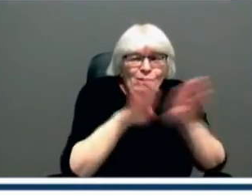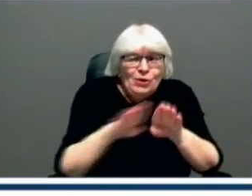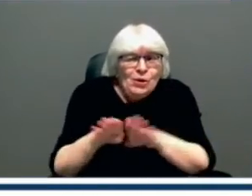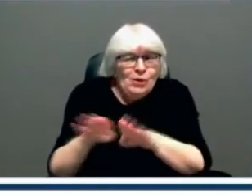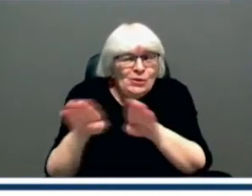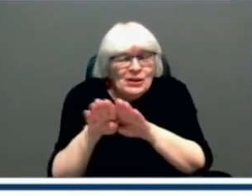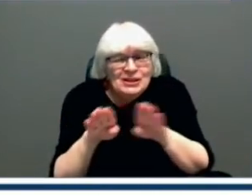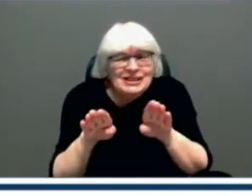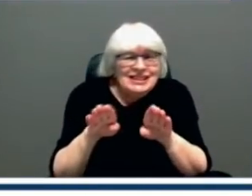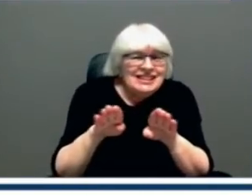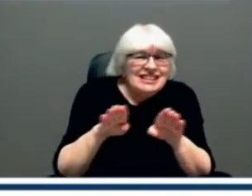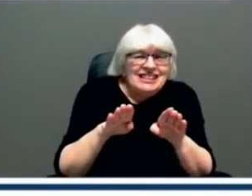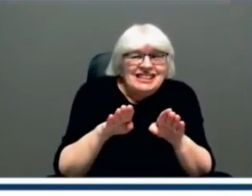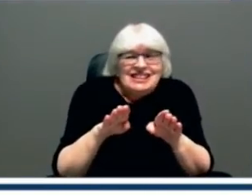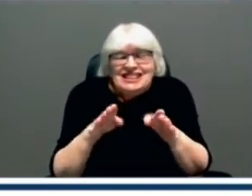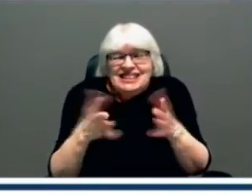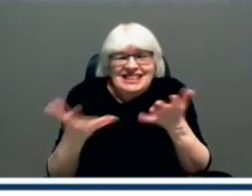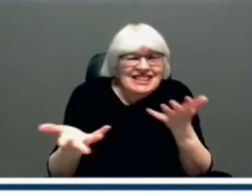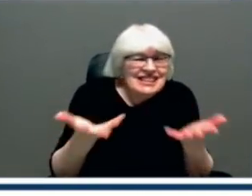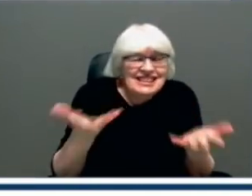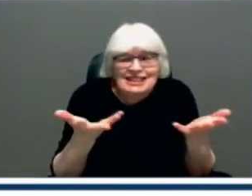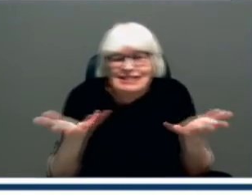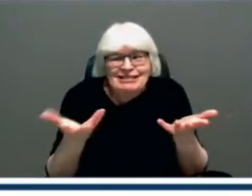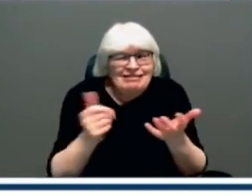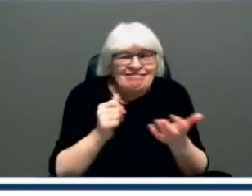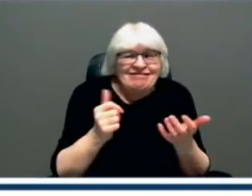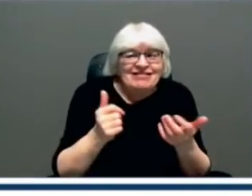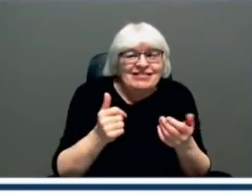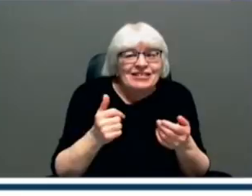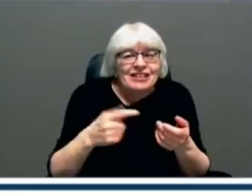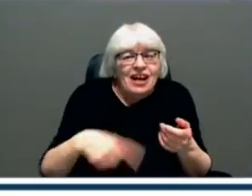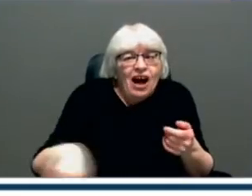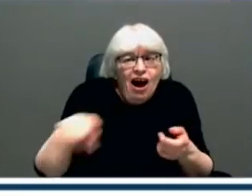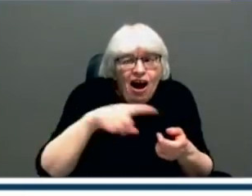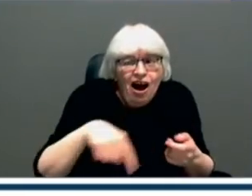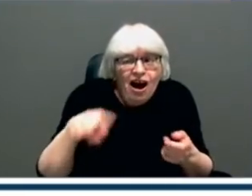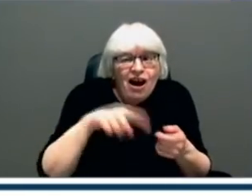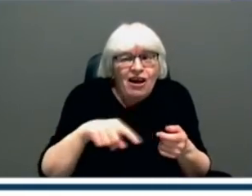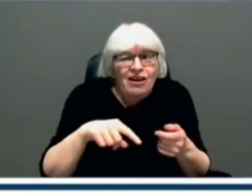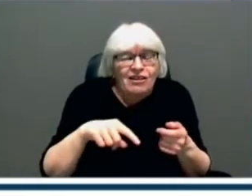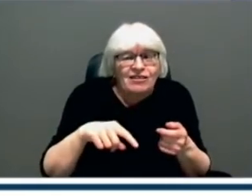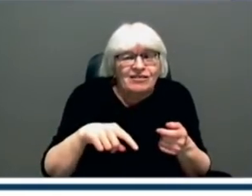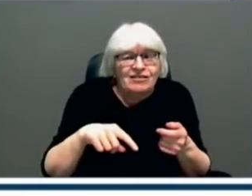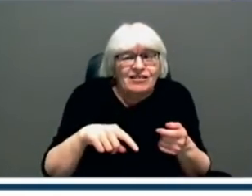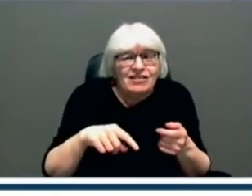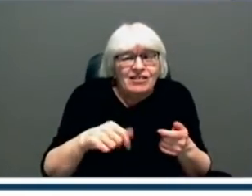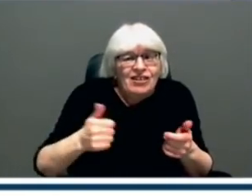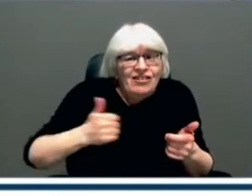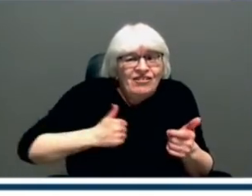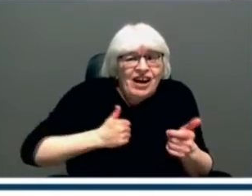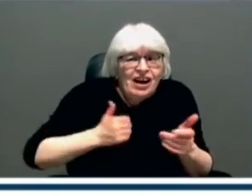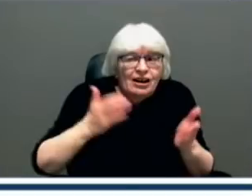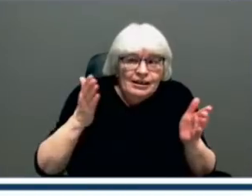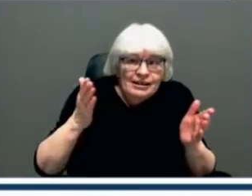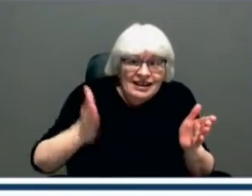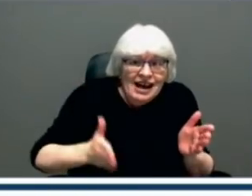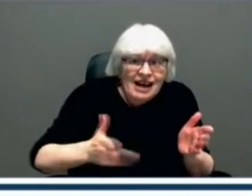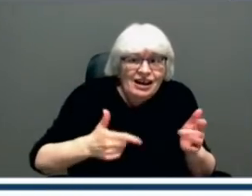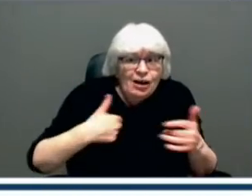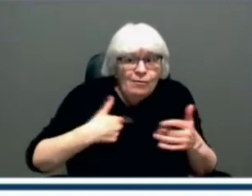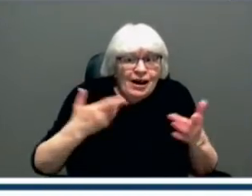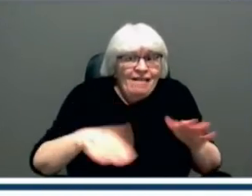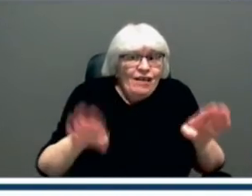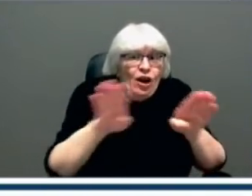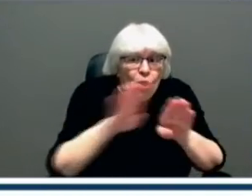My chief MOH colleagues across the country agree that widespread restrictions are no longer necessary